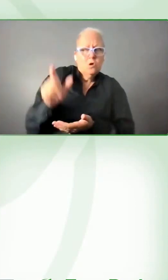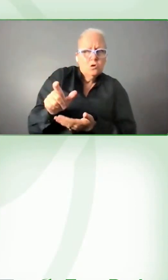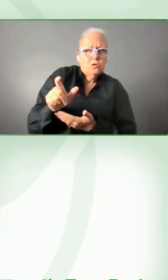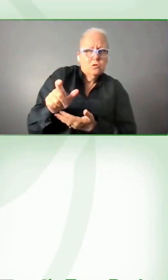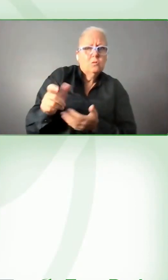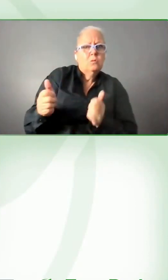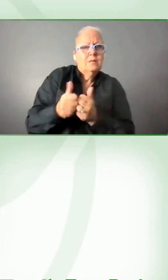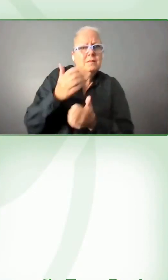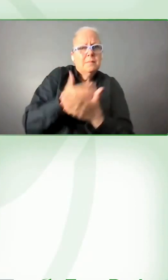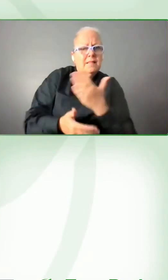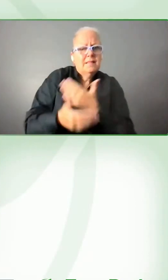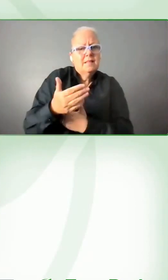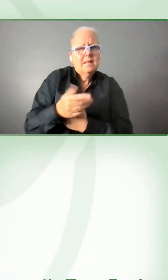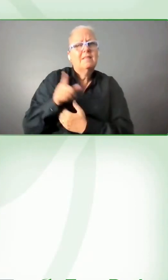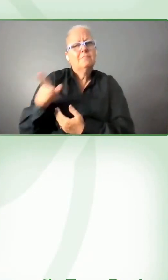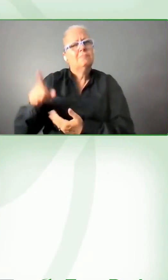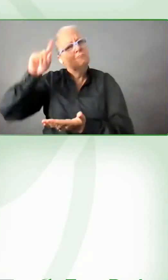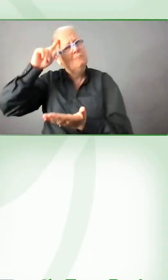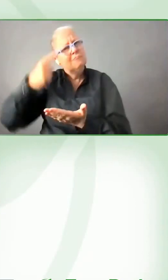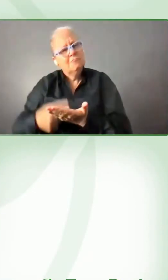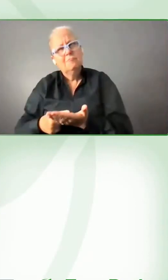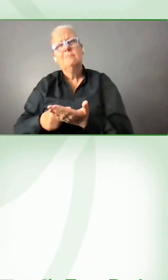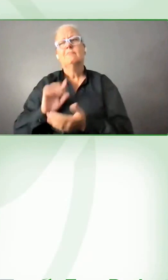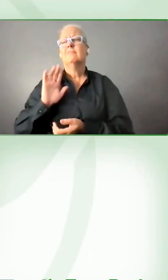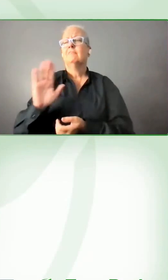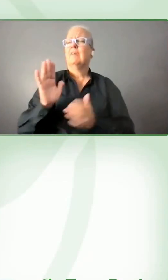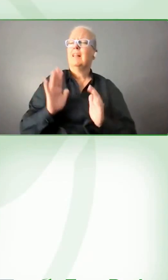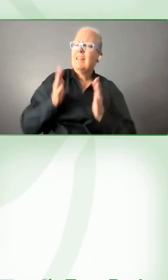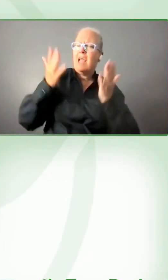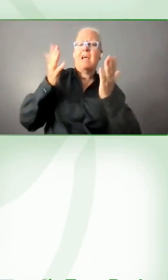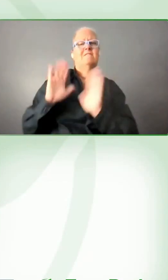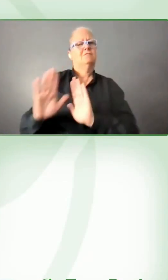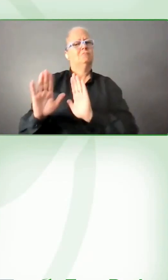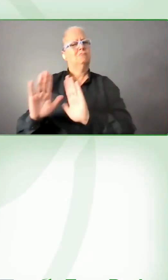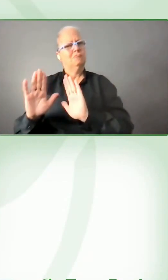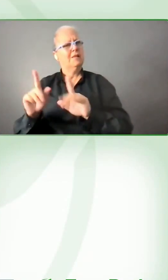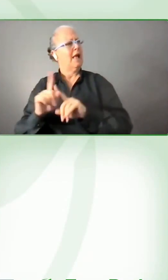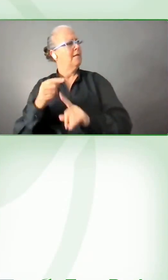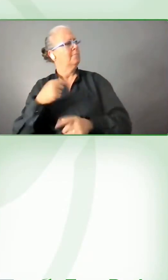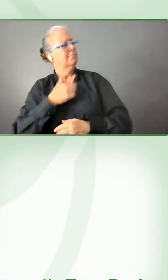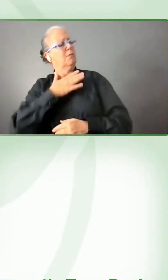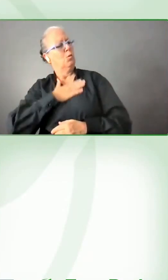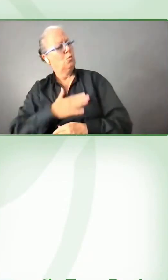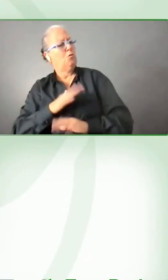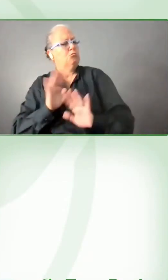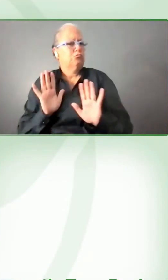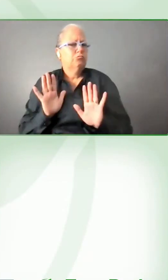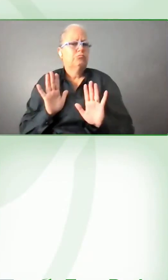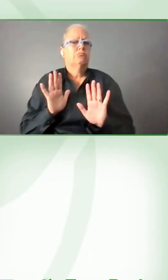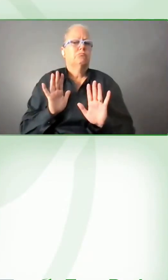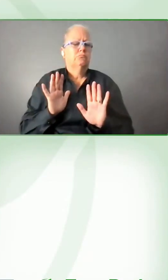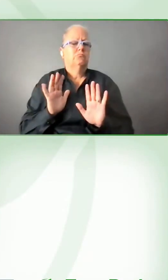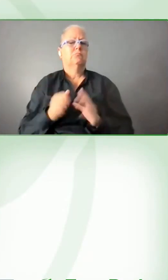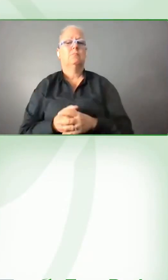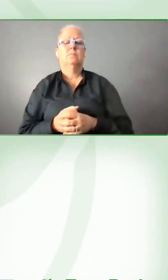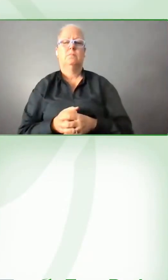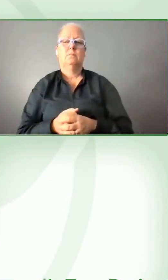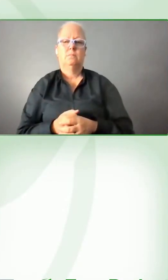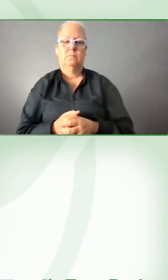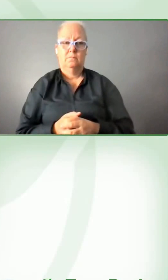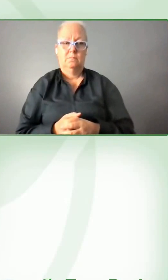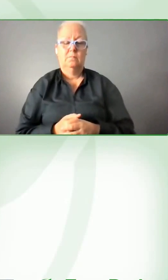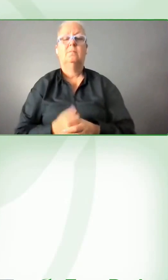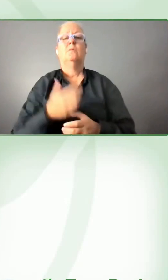can decide about their lives, their sexual and reproductive lives. And of course, we need cooperation,